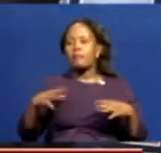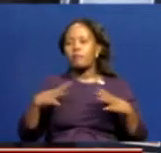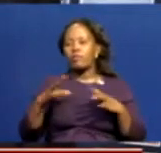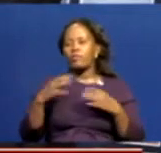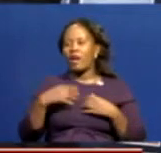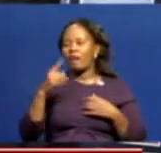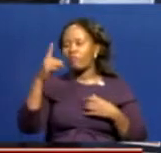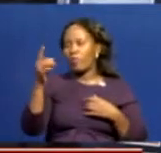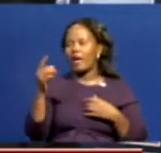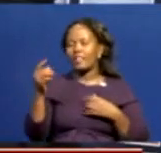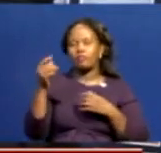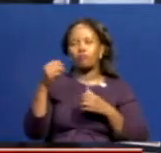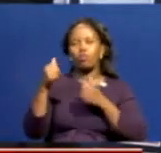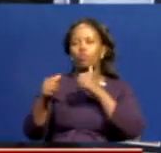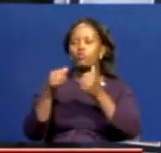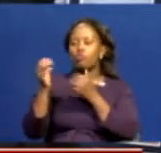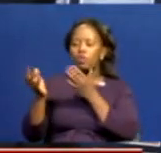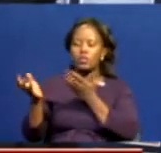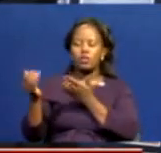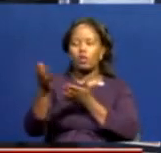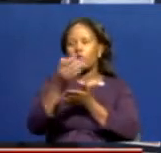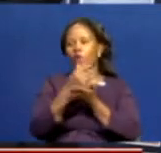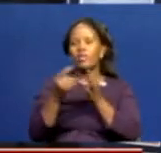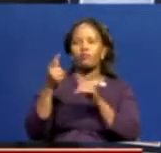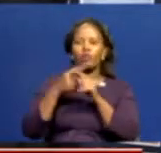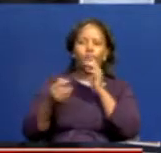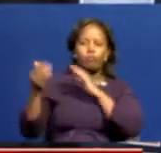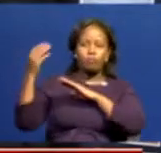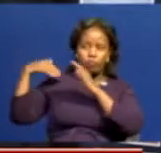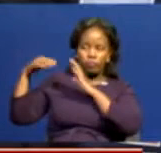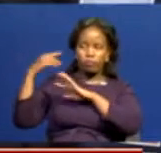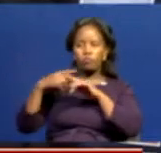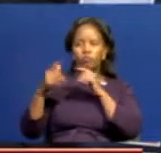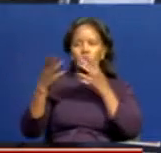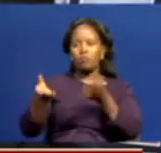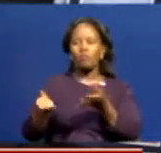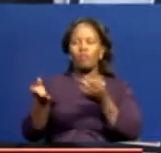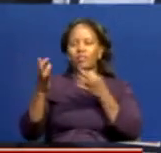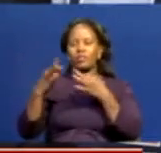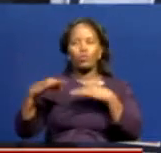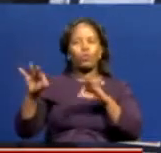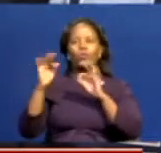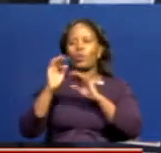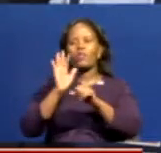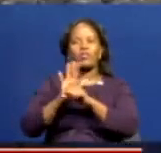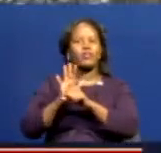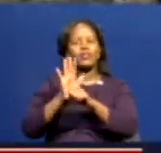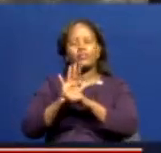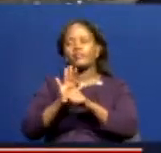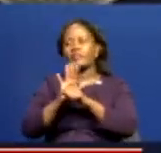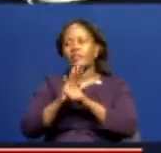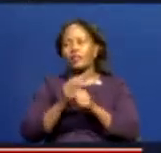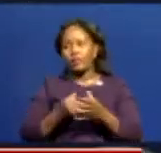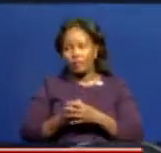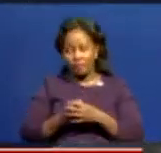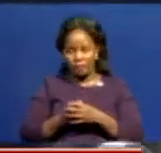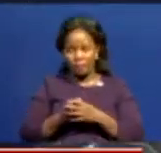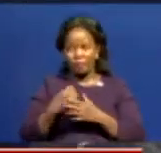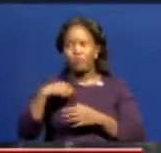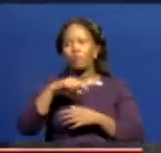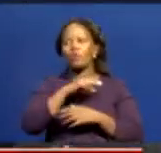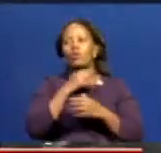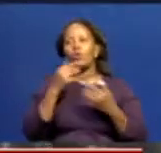from 1840 something, for example, and now today it's worth so much, they would sell it in the auction market. Yeah. We've got some